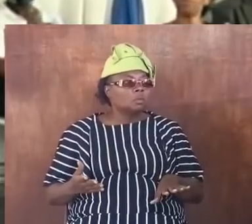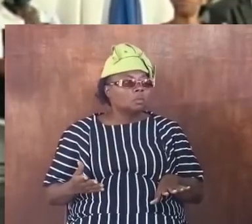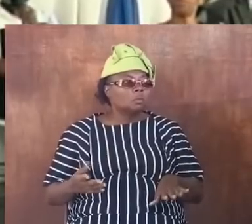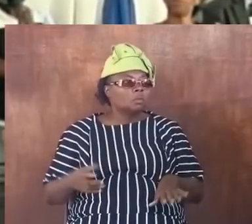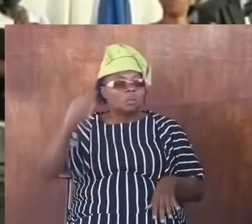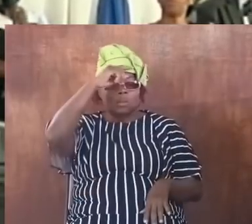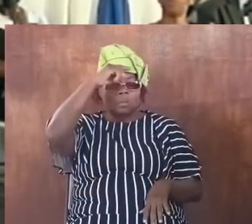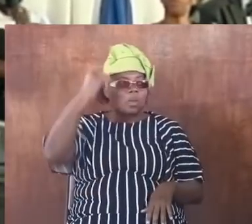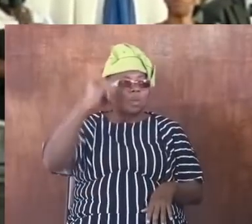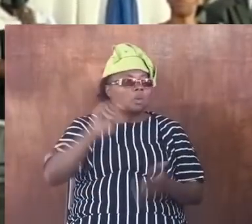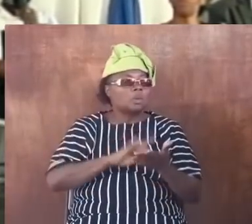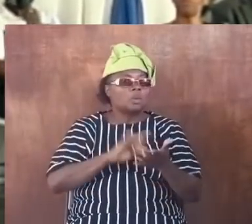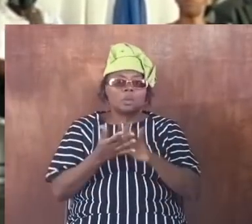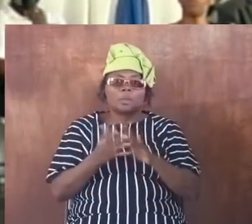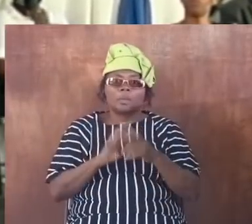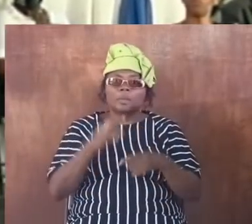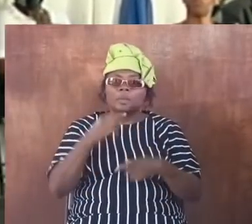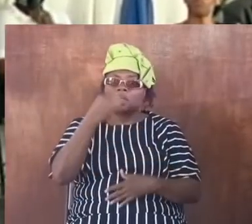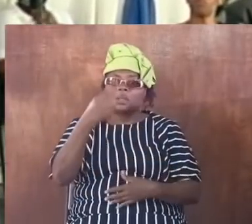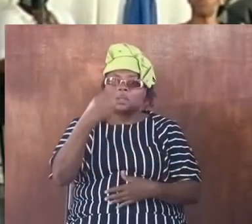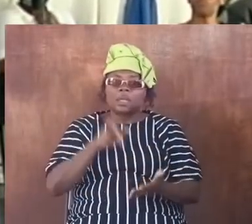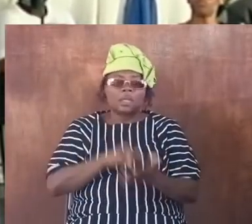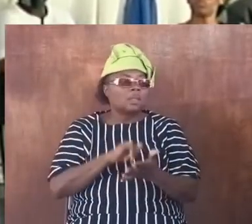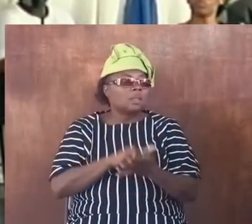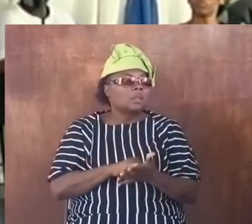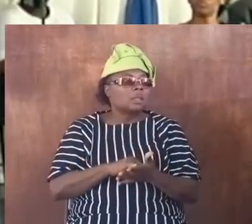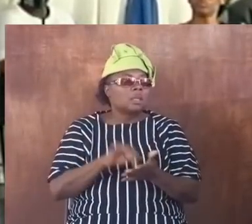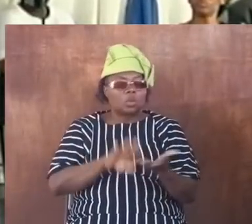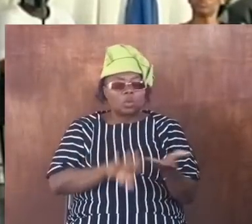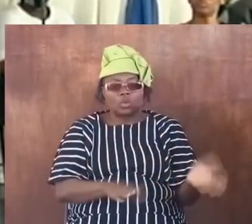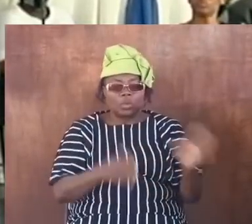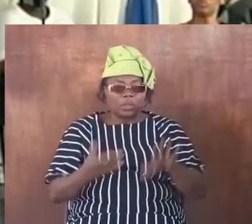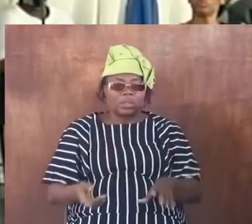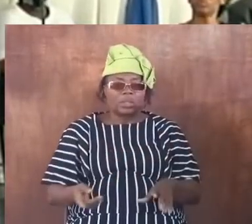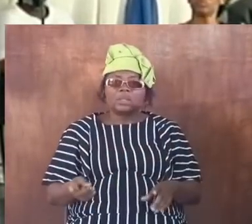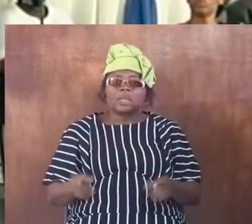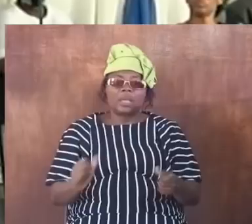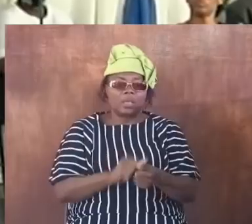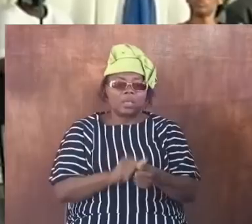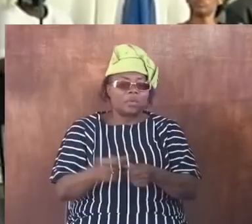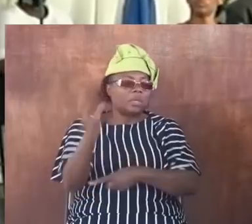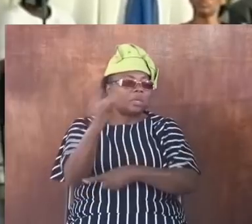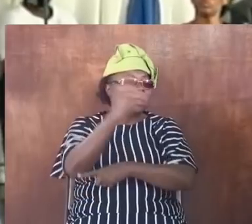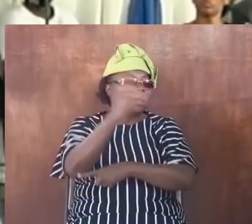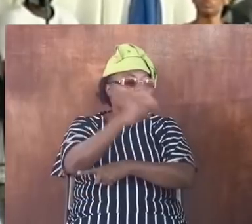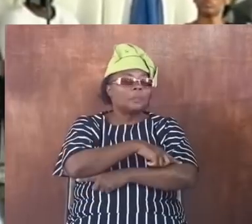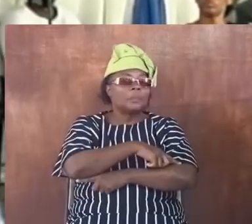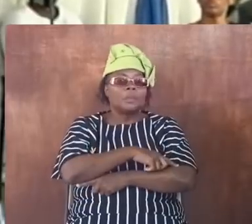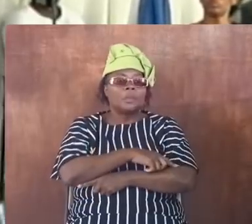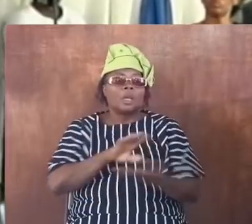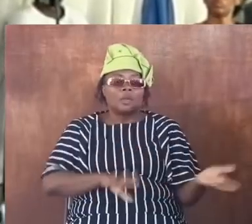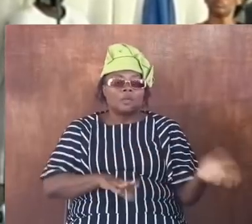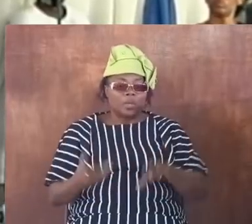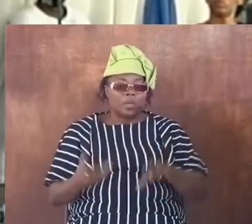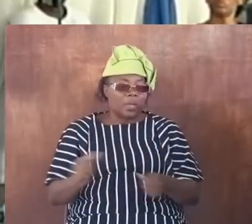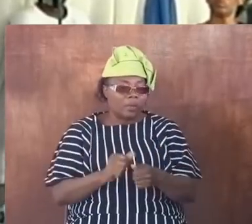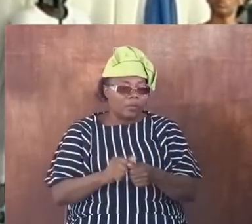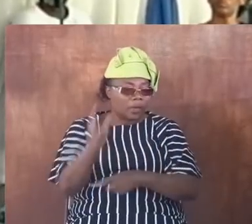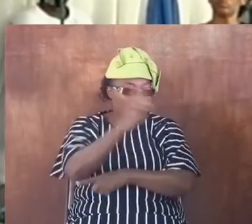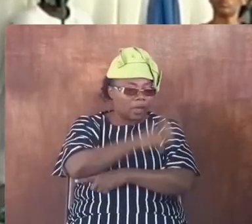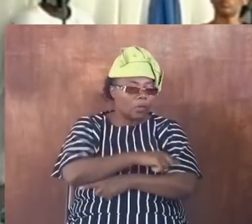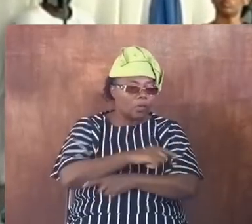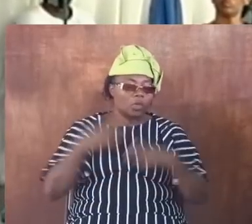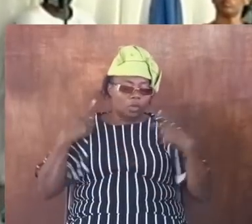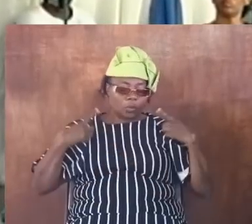Because the Bible tells us that we ought to die daily. And if we die daily, we should dress